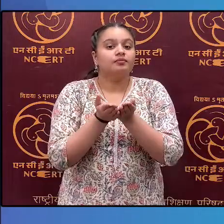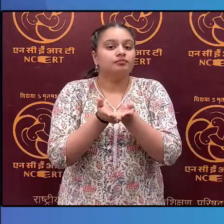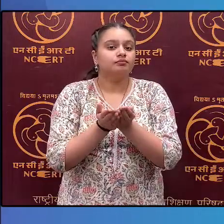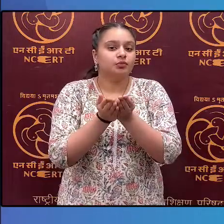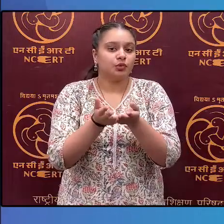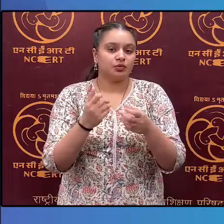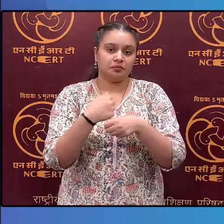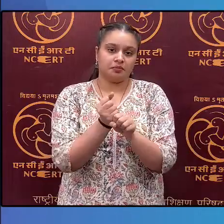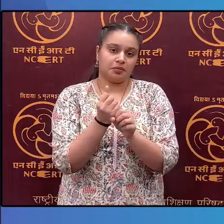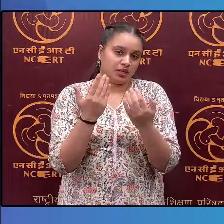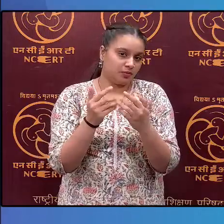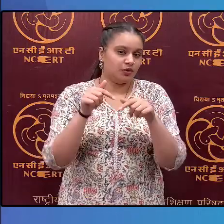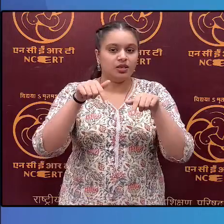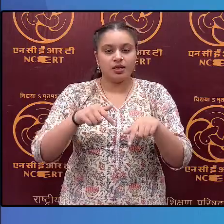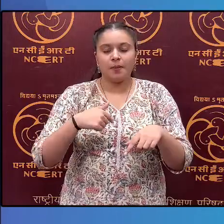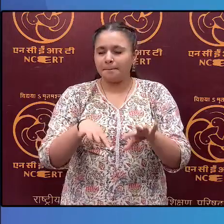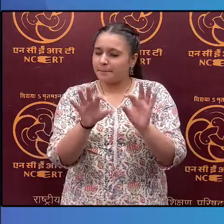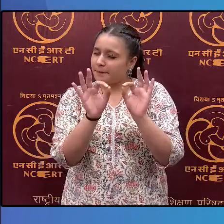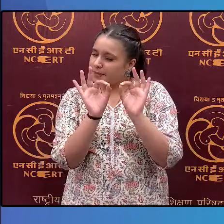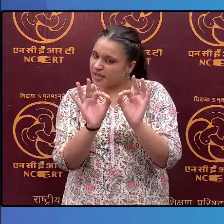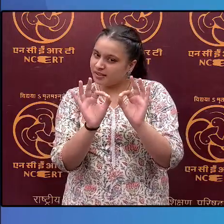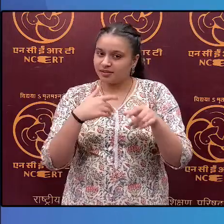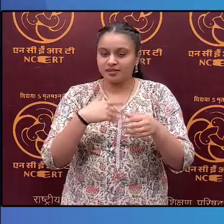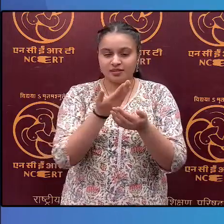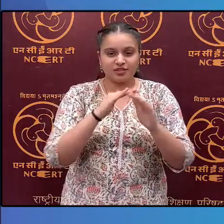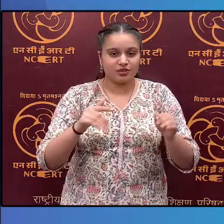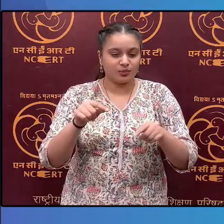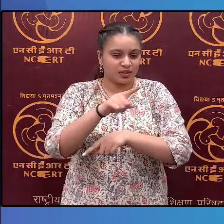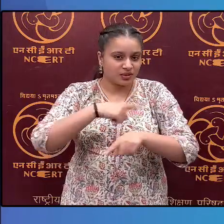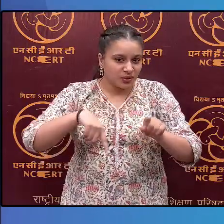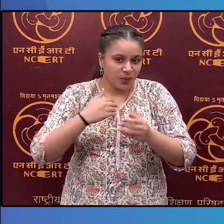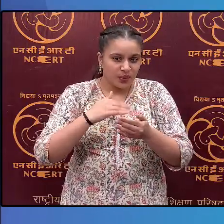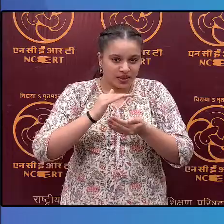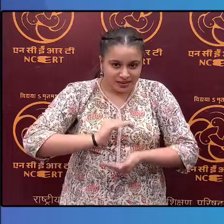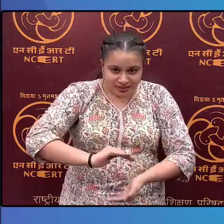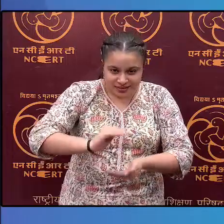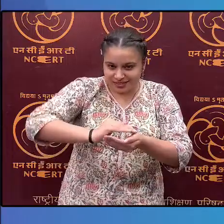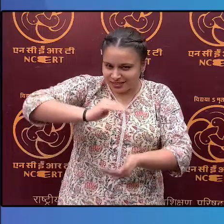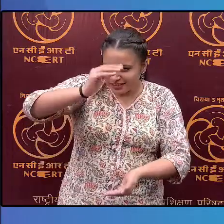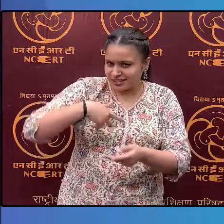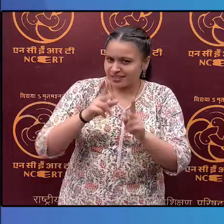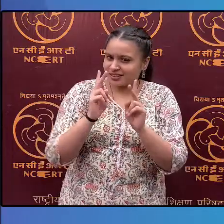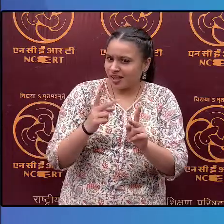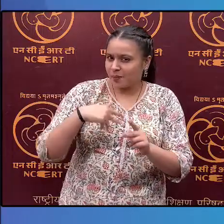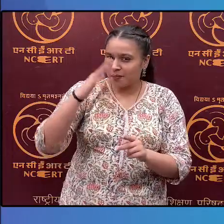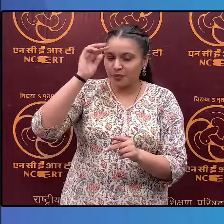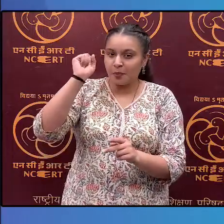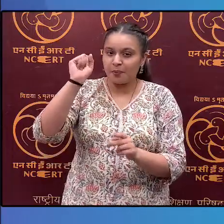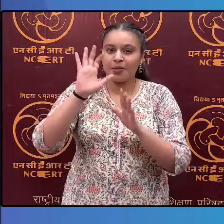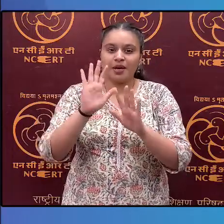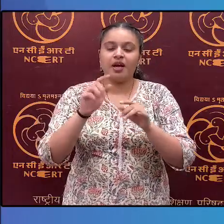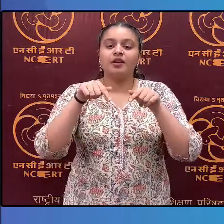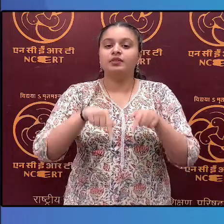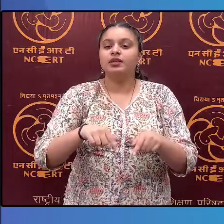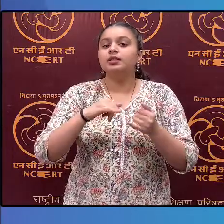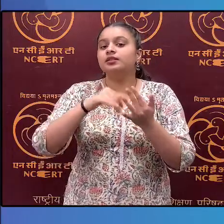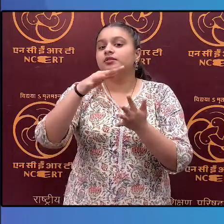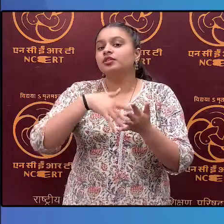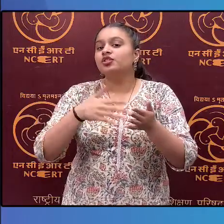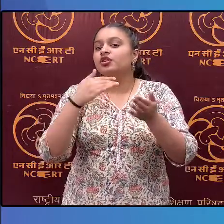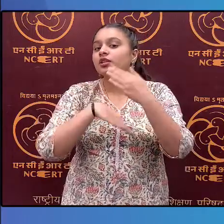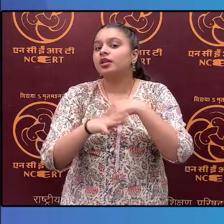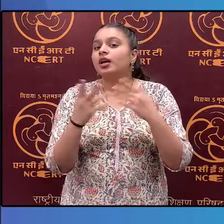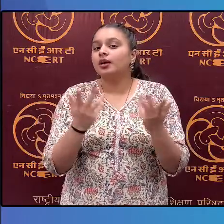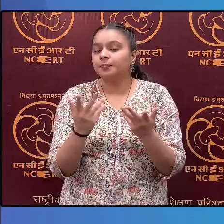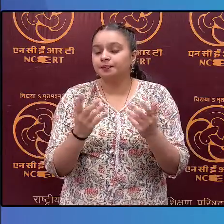one of our best childhood memories. But what else we are going to discuss today in this specific session? We have joined by